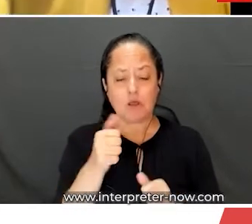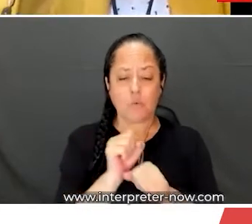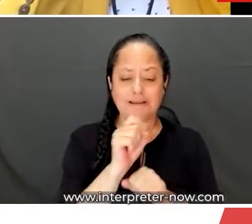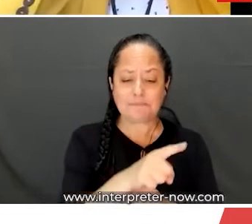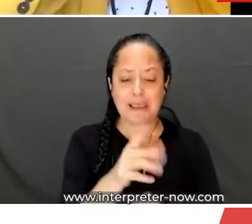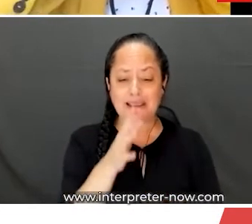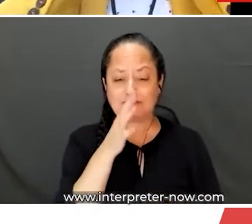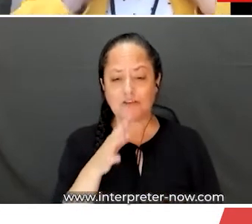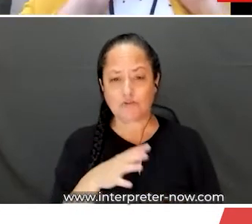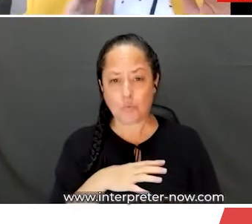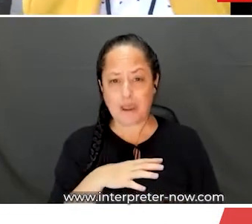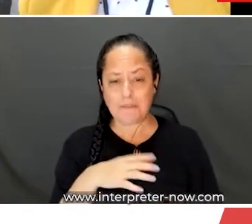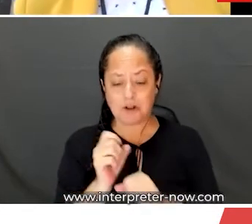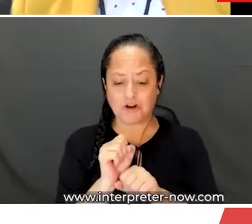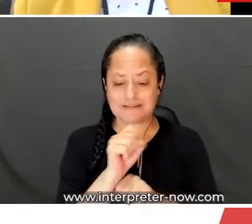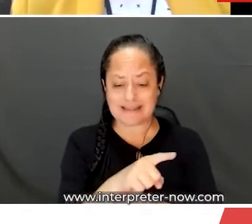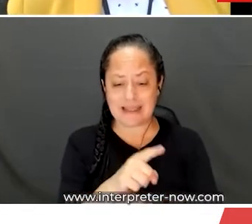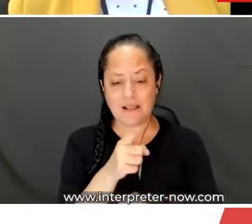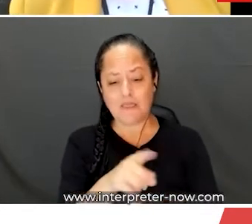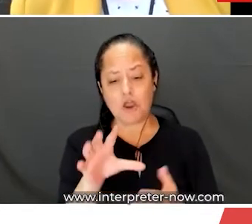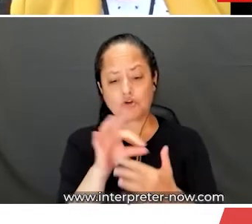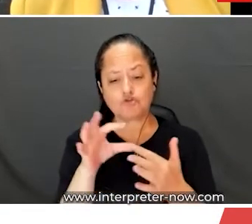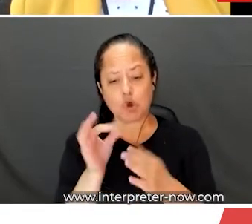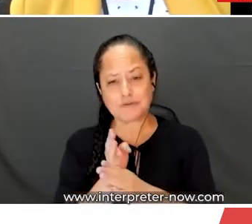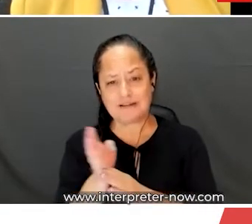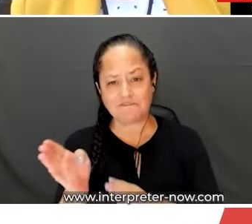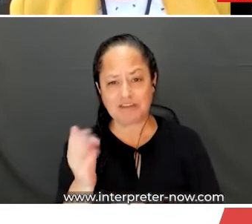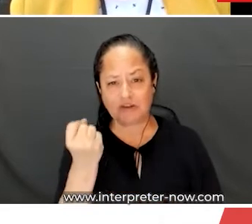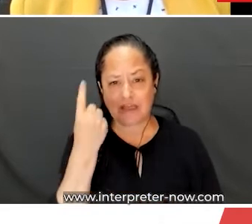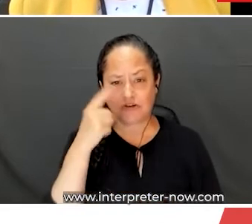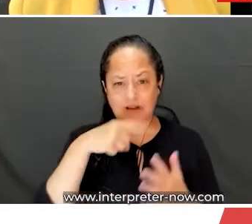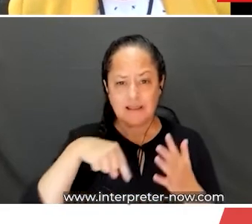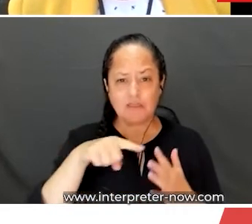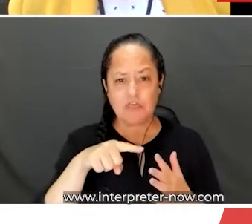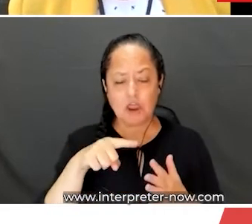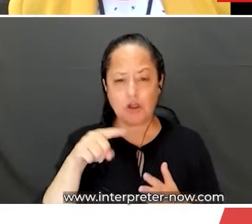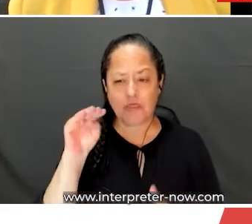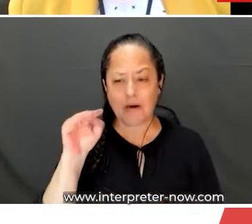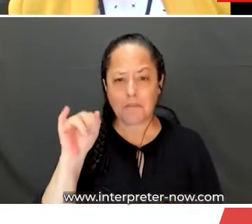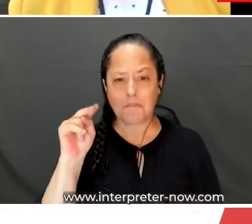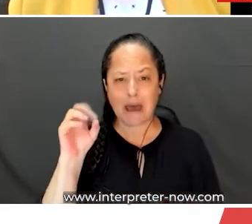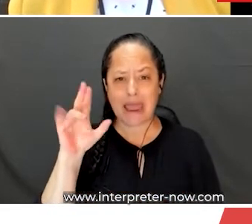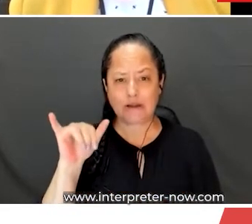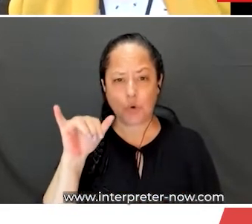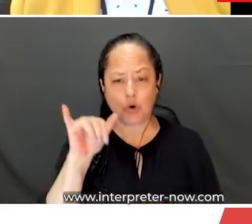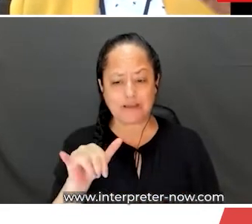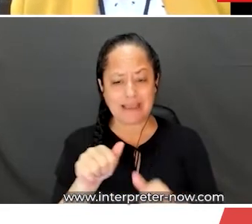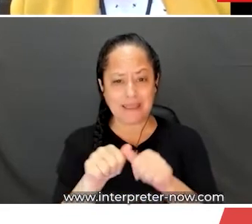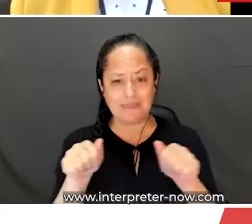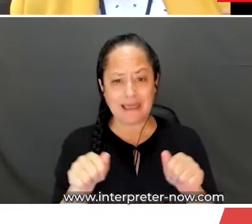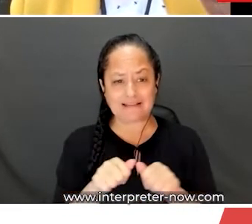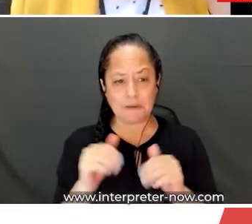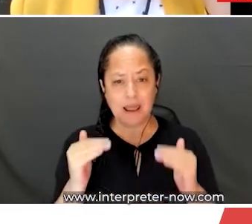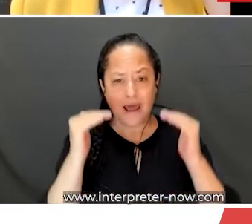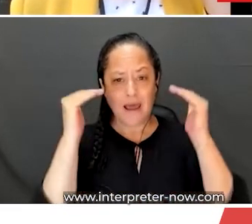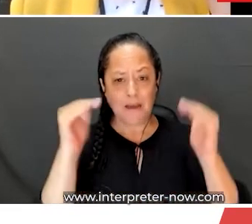go into because of their chosen field, understanding that they're kind of the minority in that space. And so